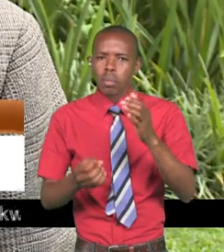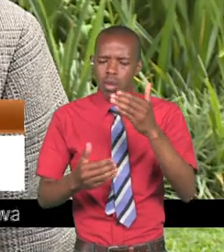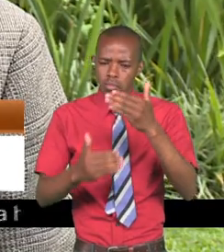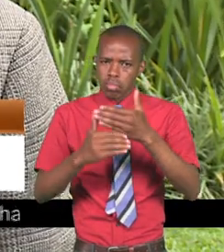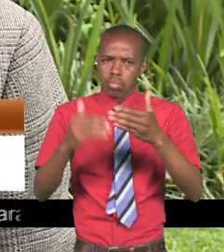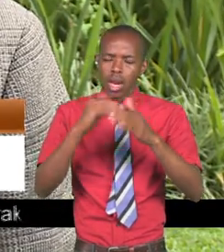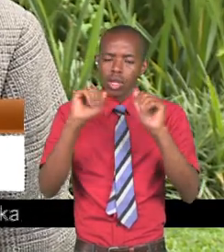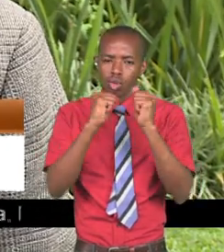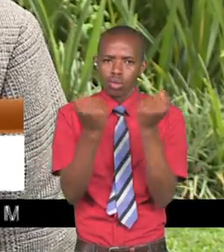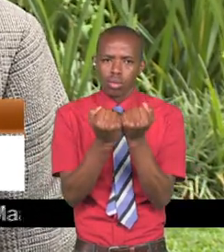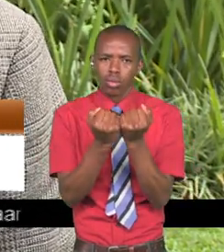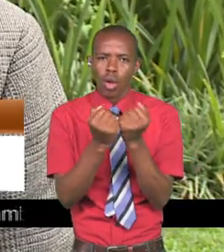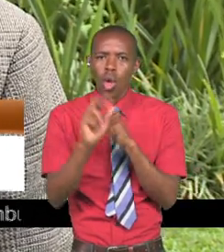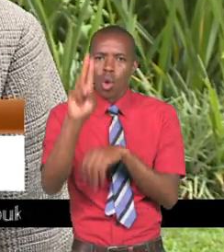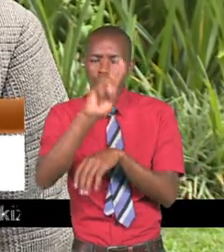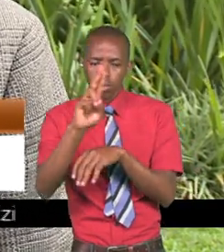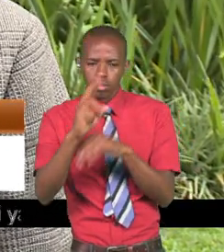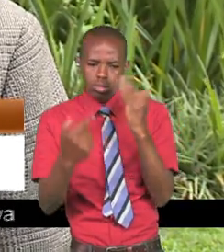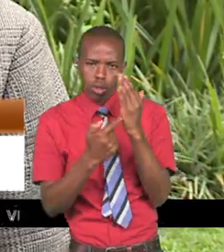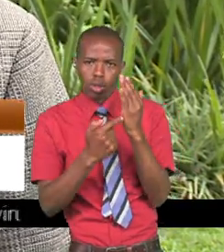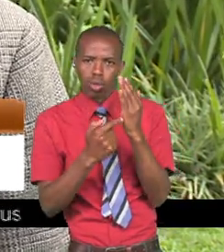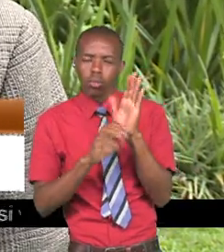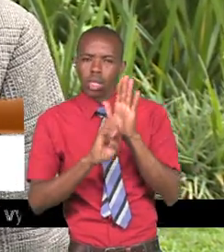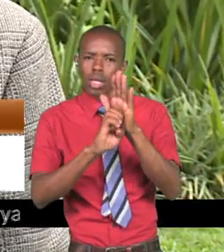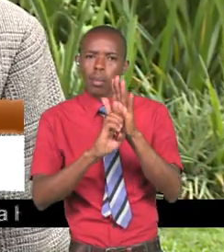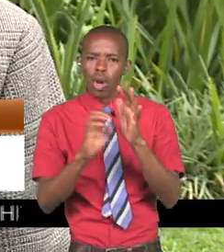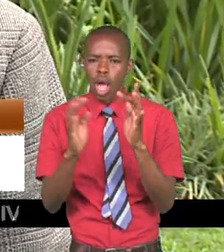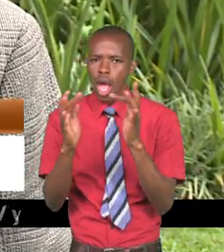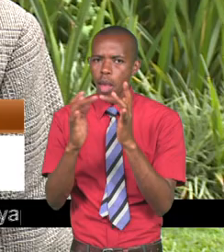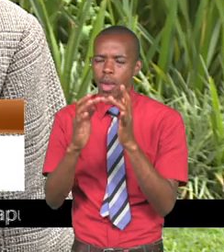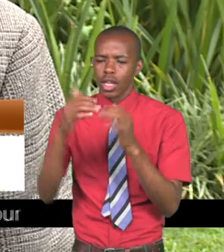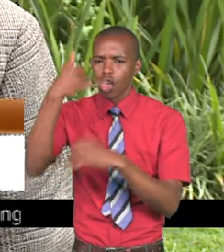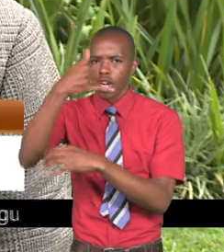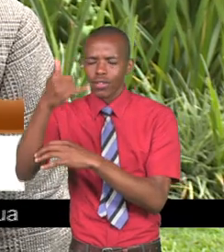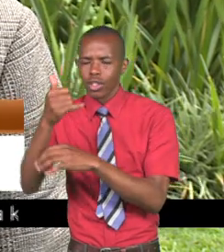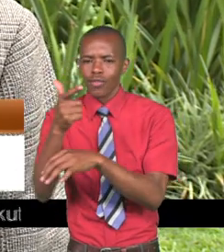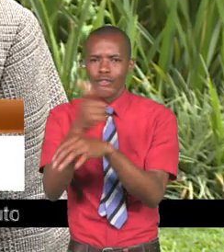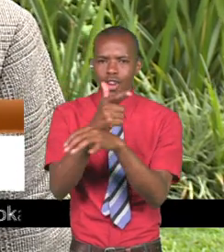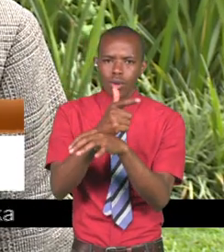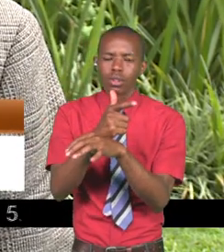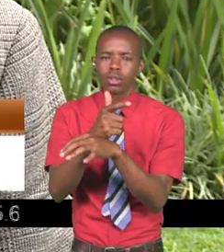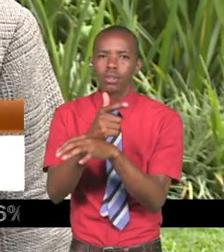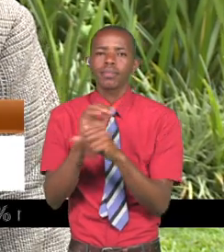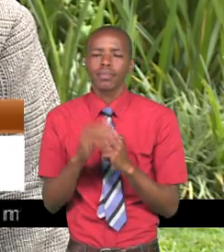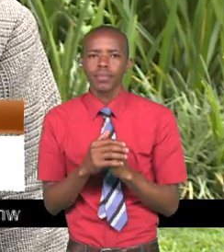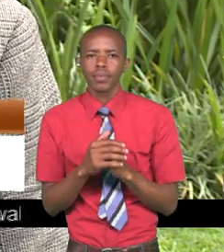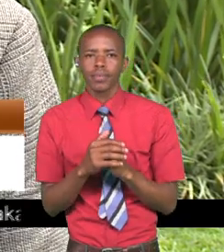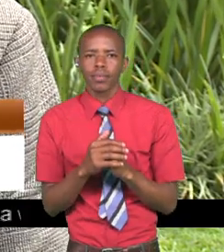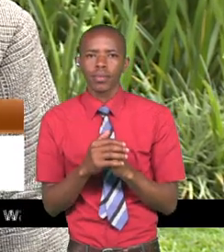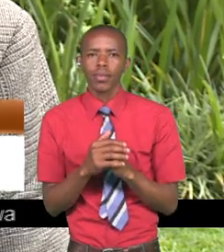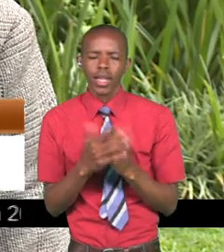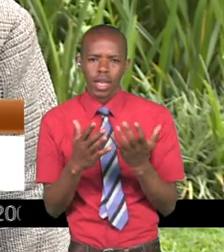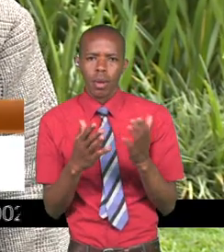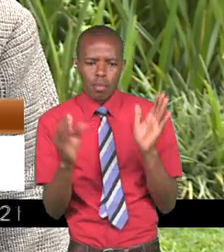your prospect using digital tools such as email, graphics, video, but placed that on in